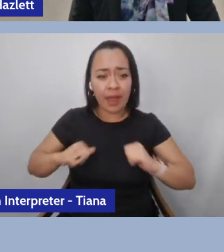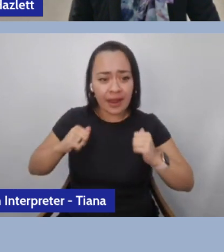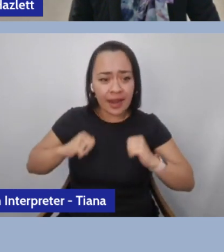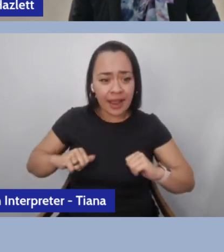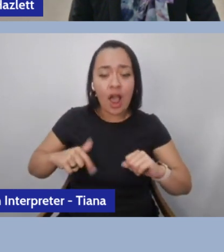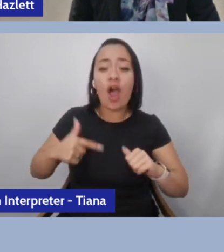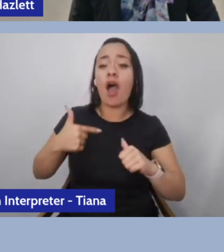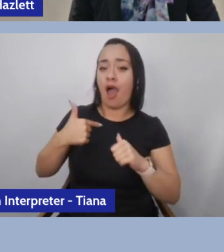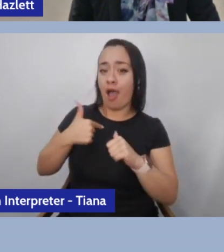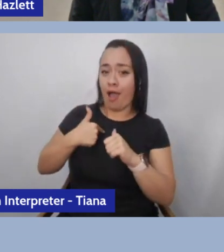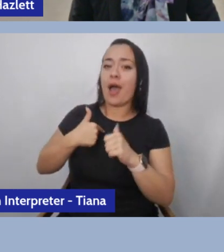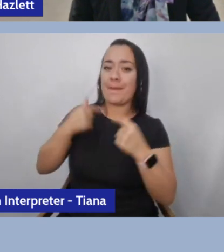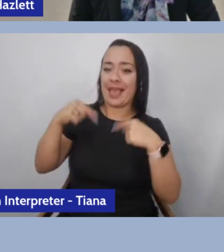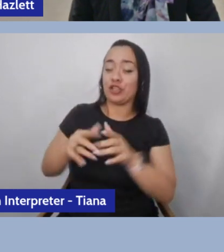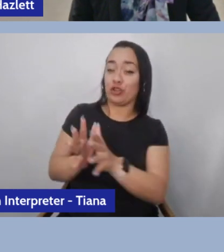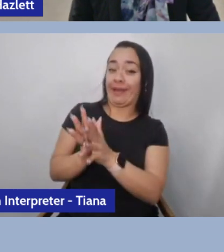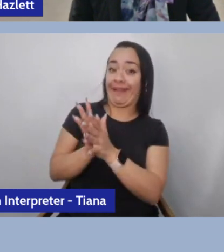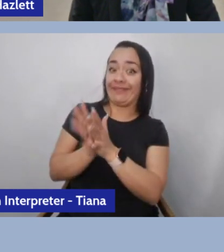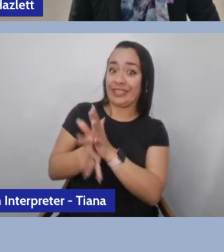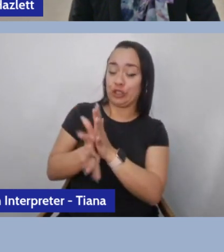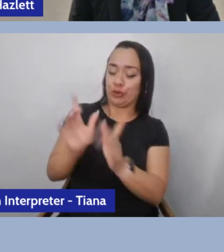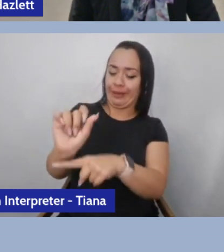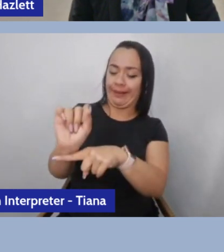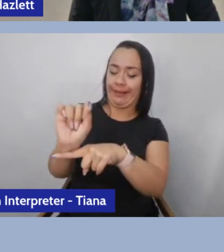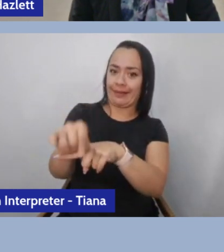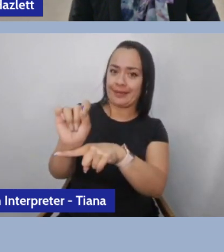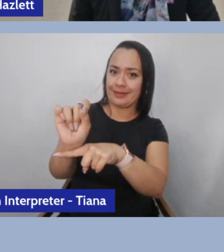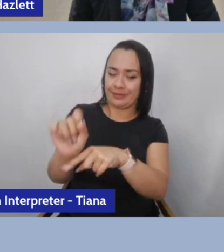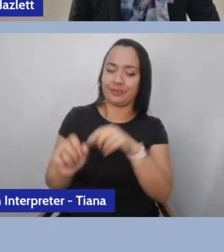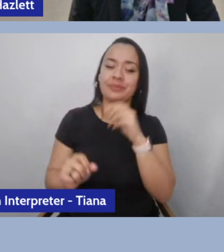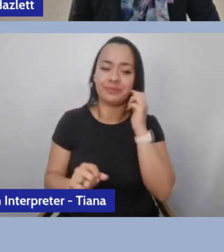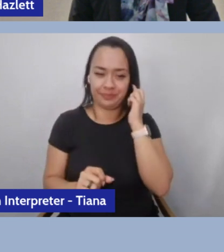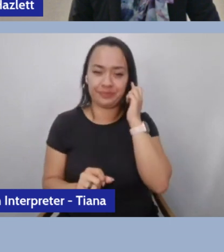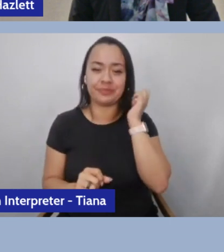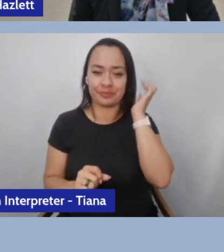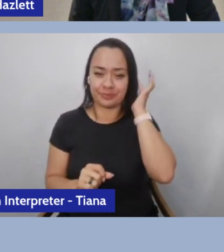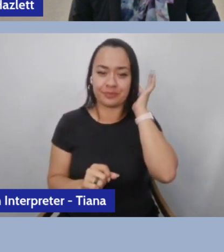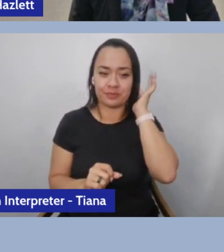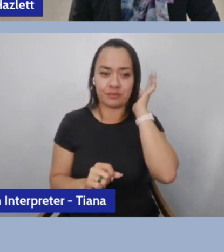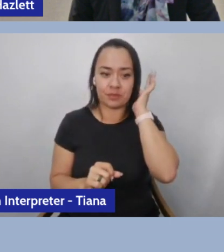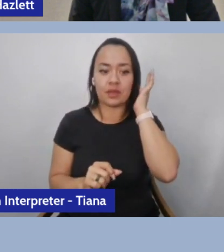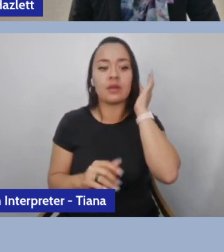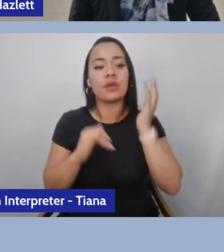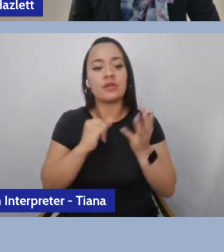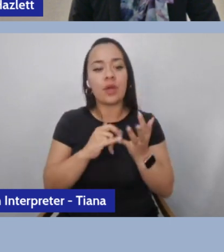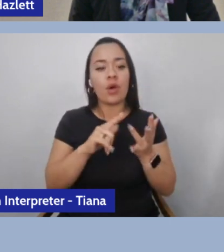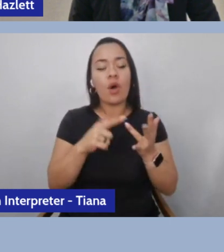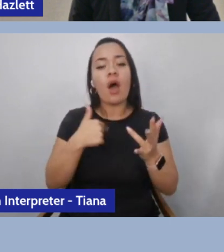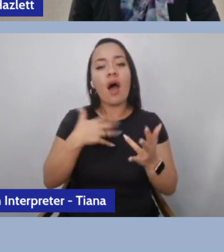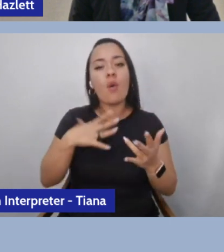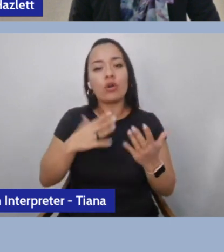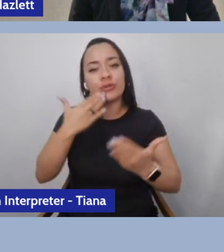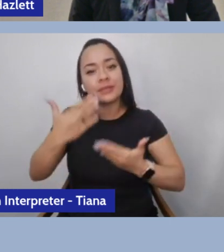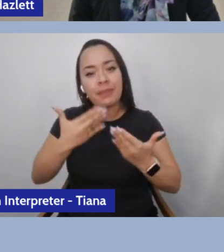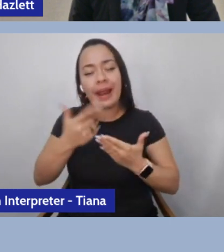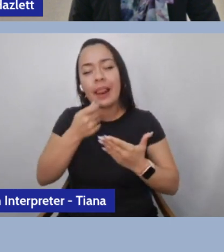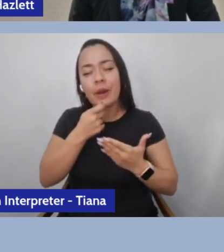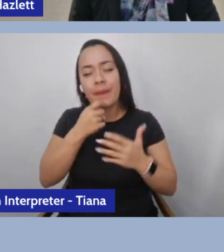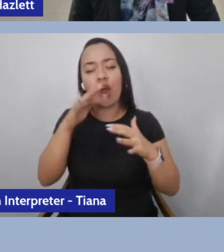but I might just say a few things, what I know about interpreter training in general, and what is special and different about